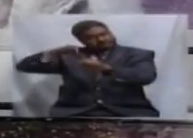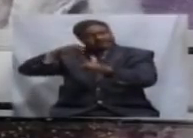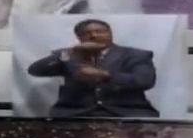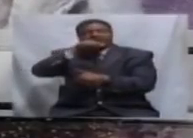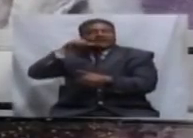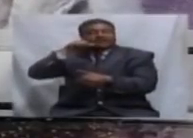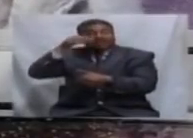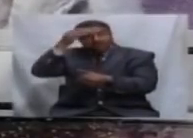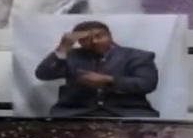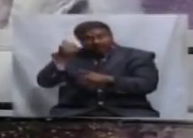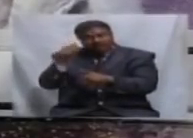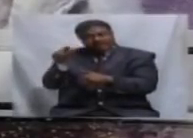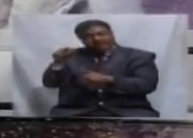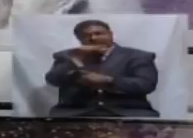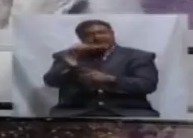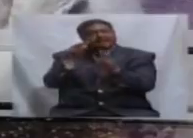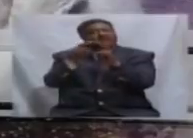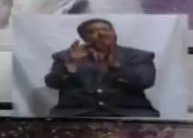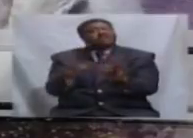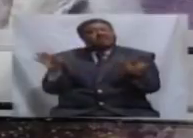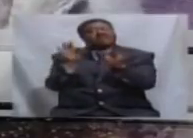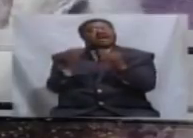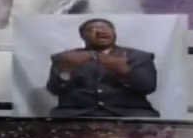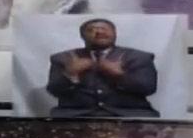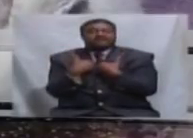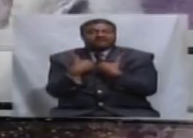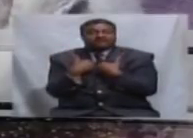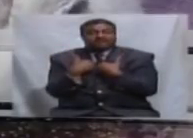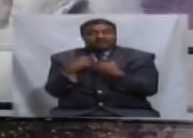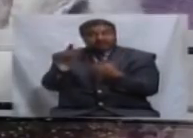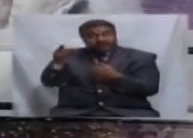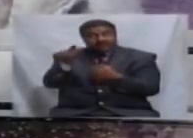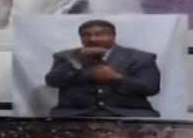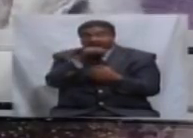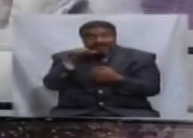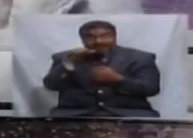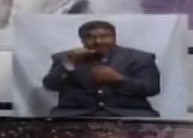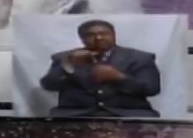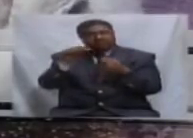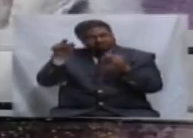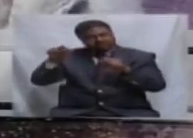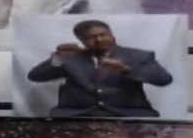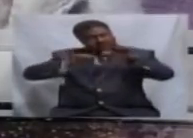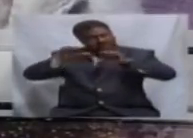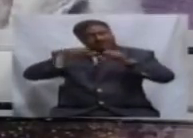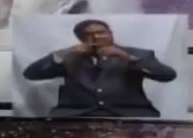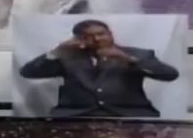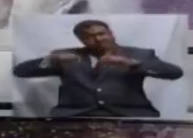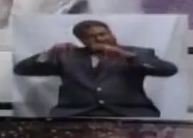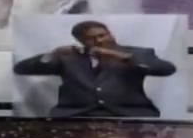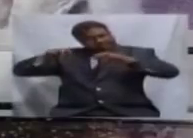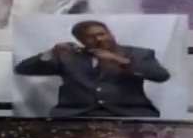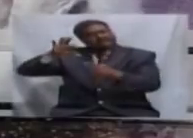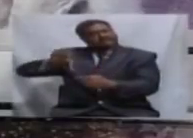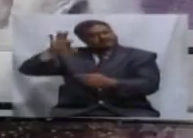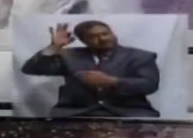cornerstone of the agriculture sector. Ms. Silia says agricultural researchers and scientists need to identify solutions